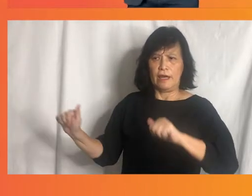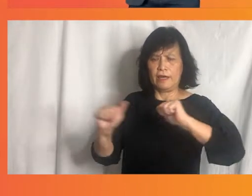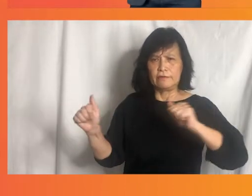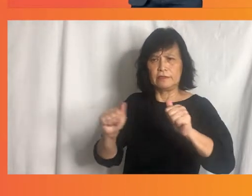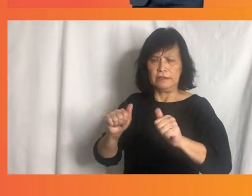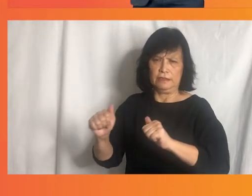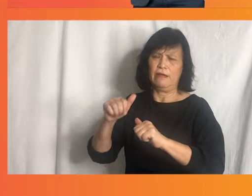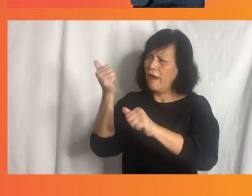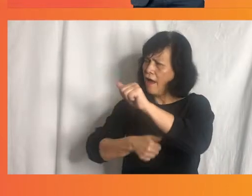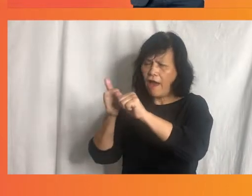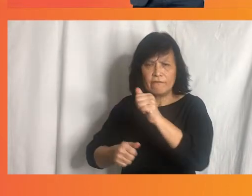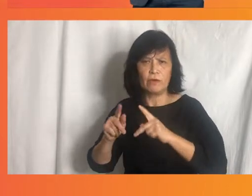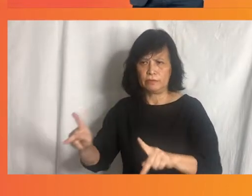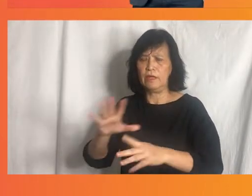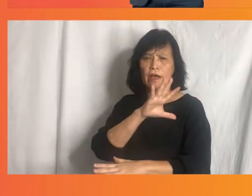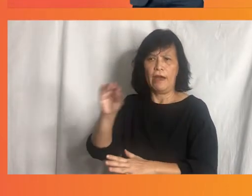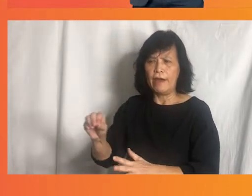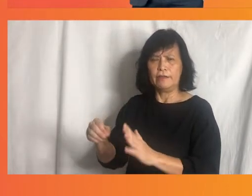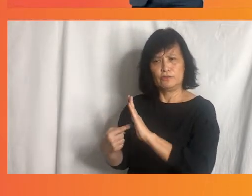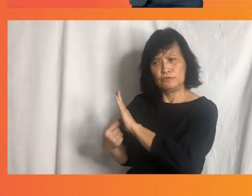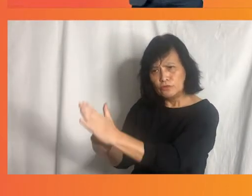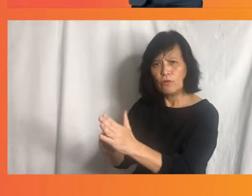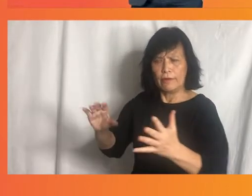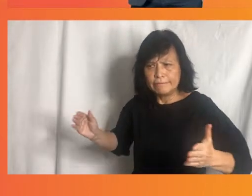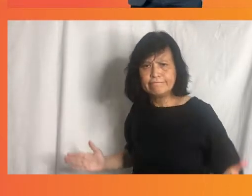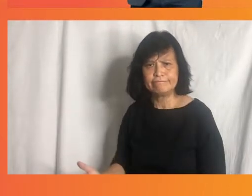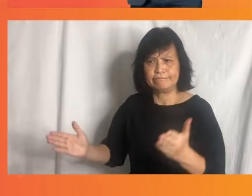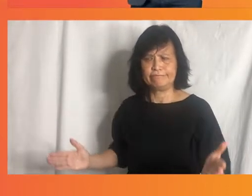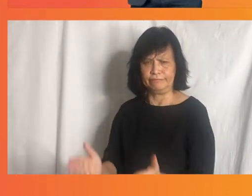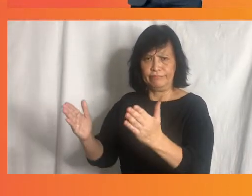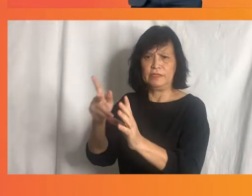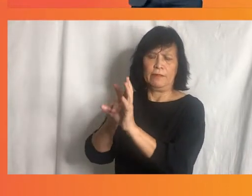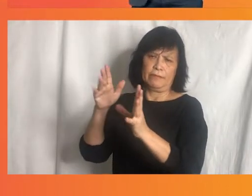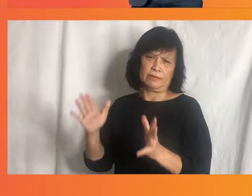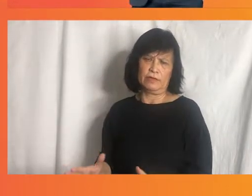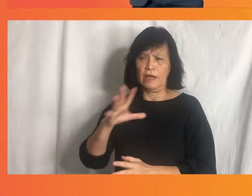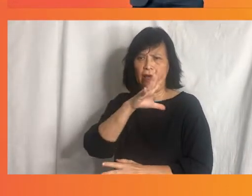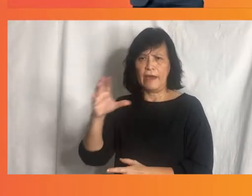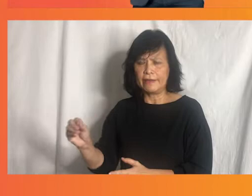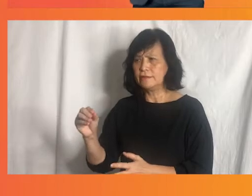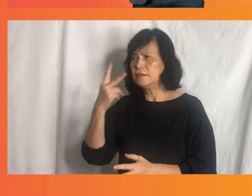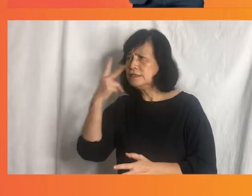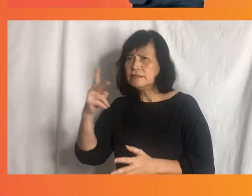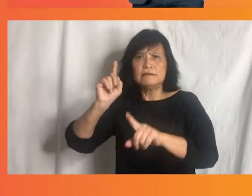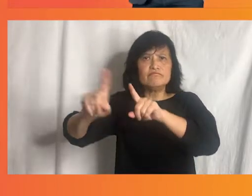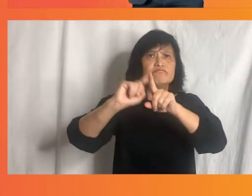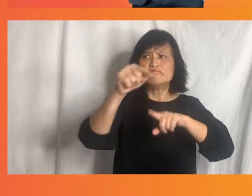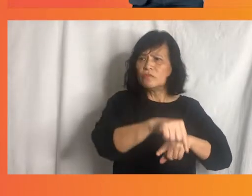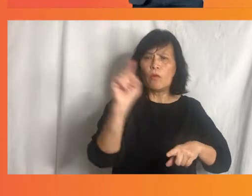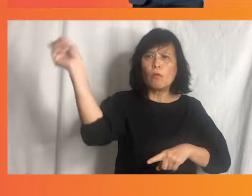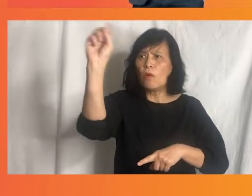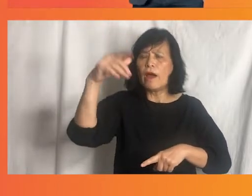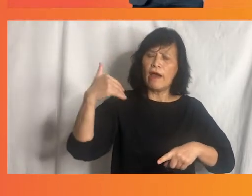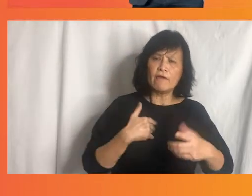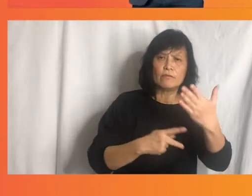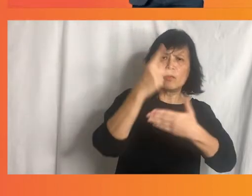where possible, prescribe and encourage physical activity participation and refer to available intervention resources